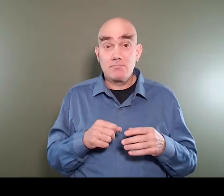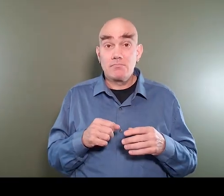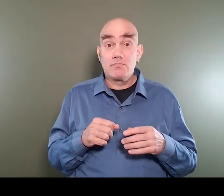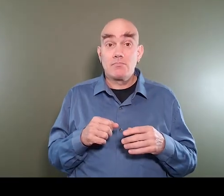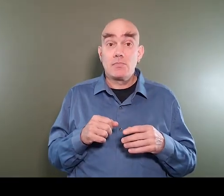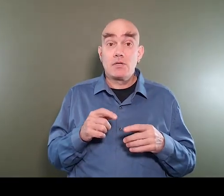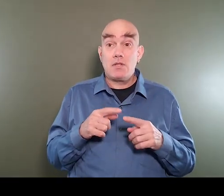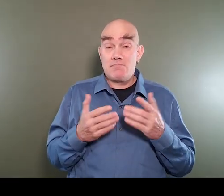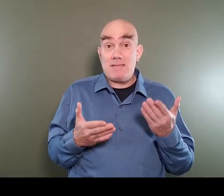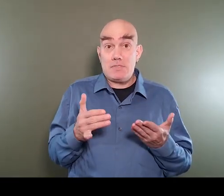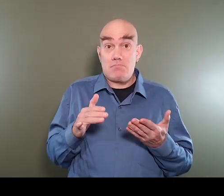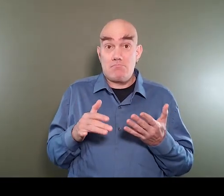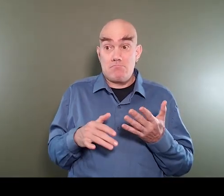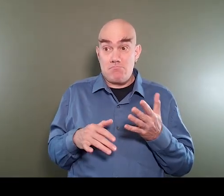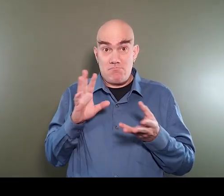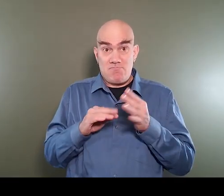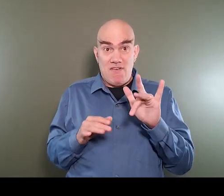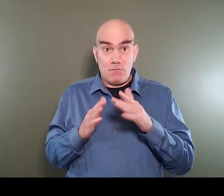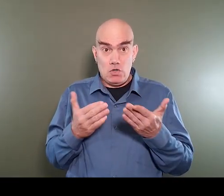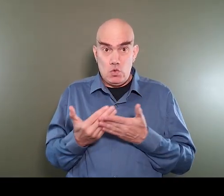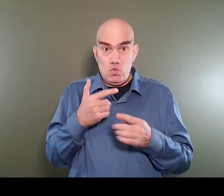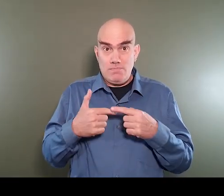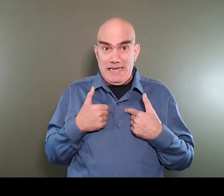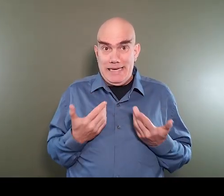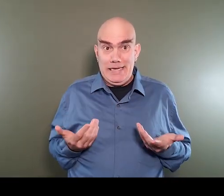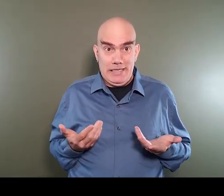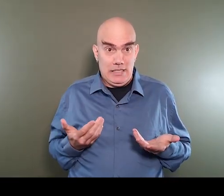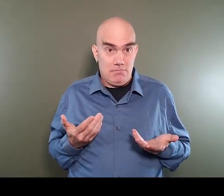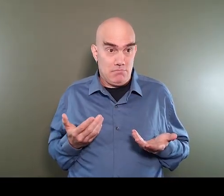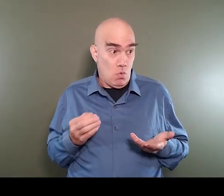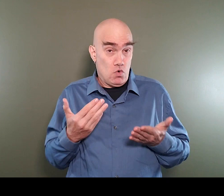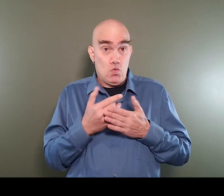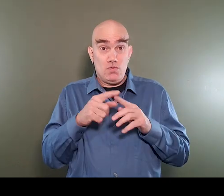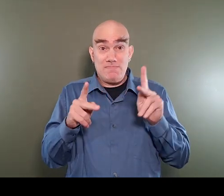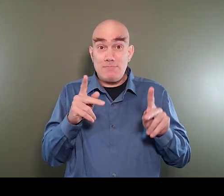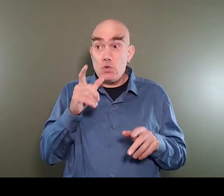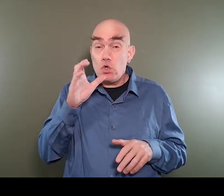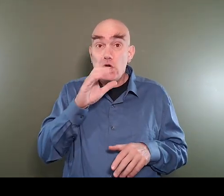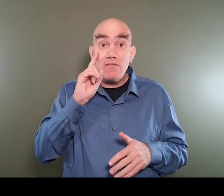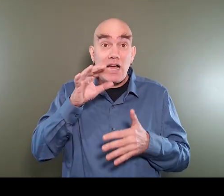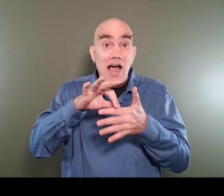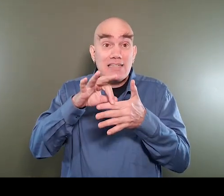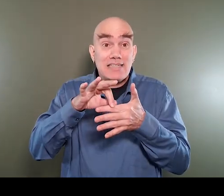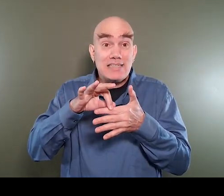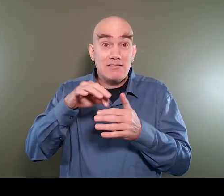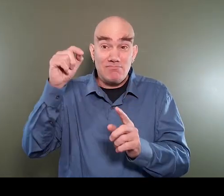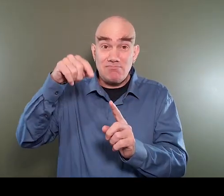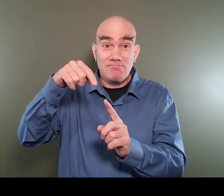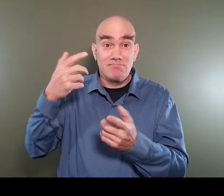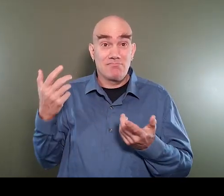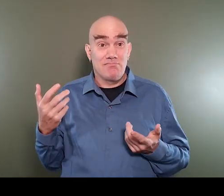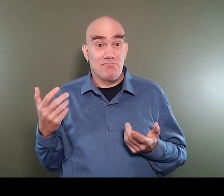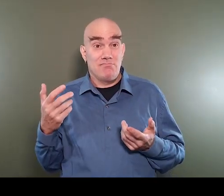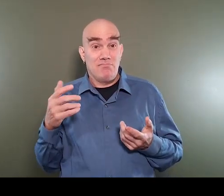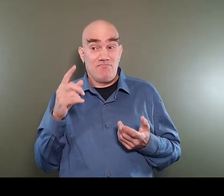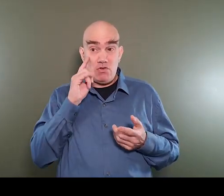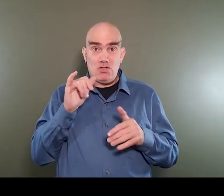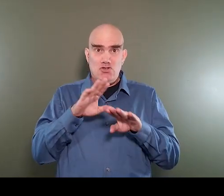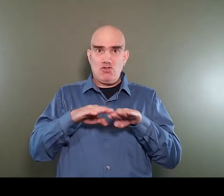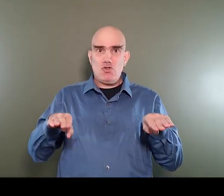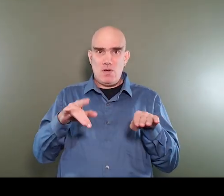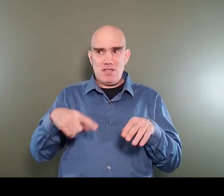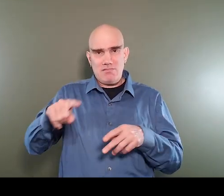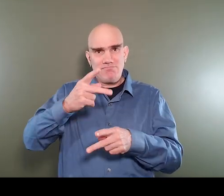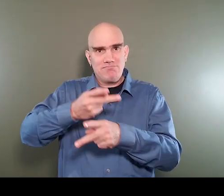were taken down, books that might be new to people who are looking for content